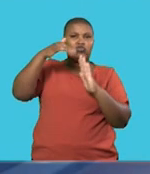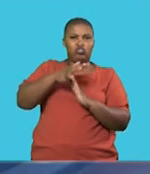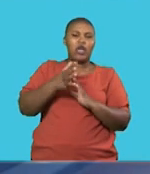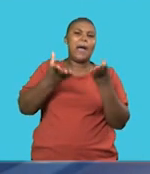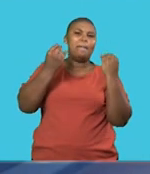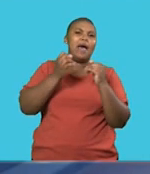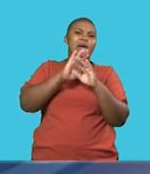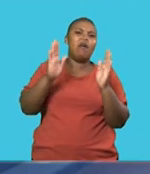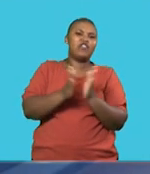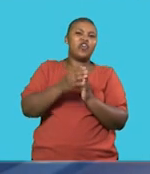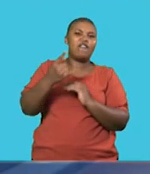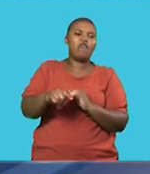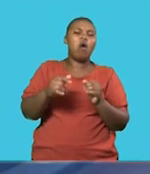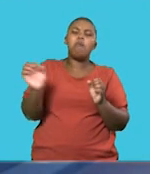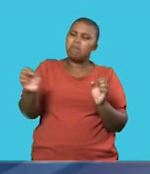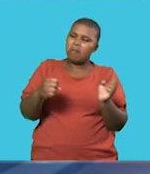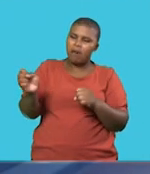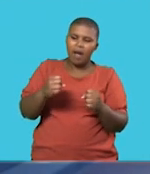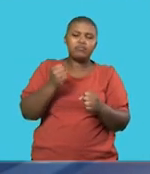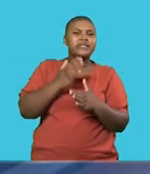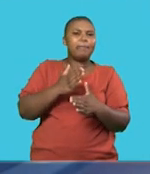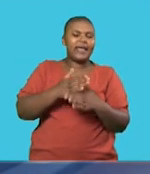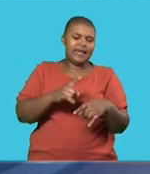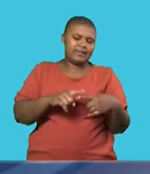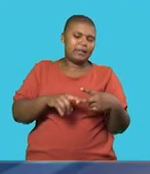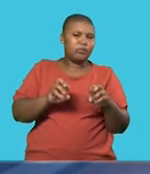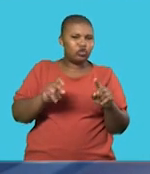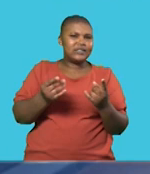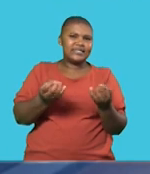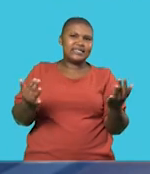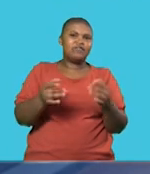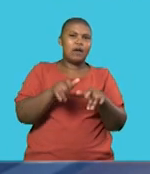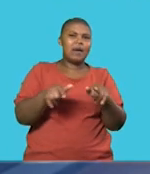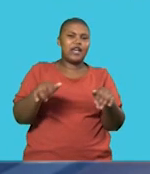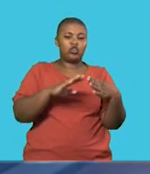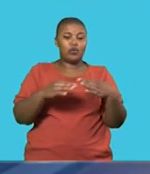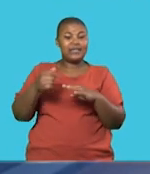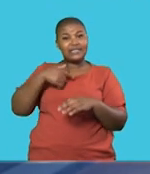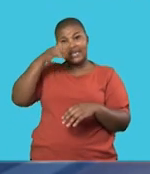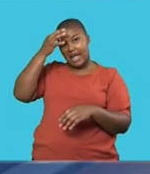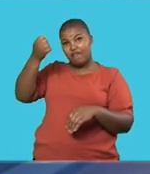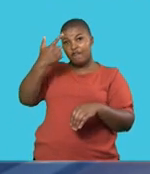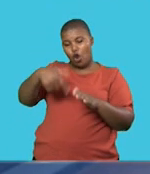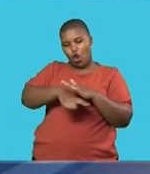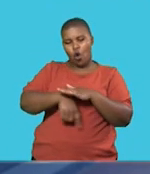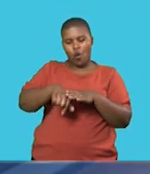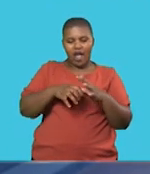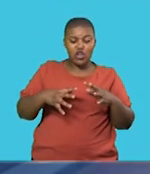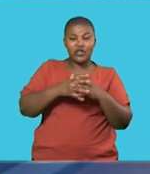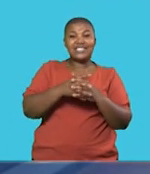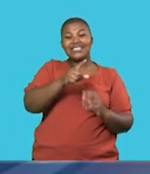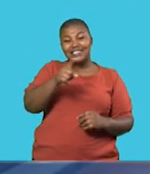local unity, which is job creation and job opportunities. Now see government of local unity njengoba nazi